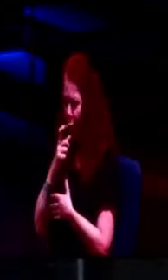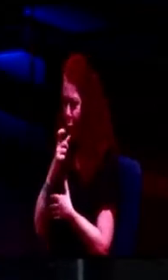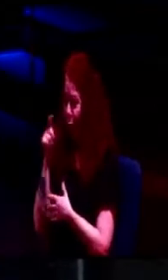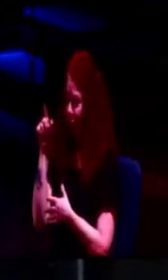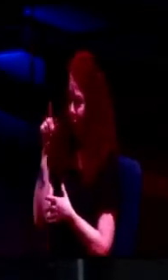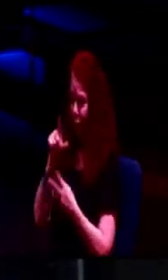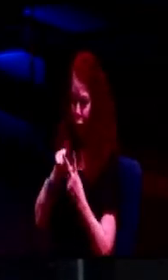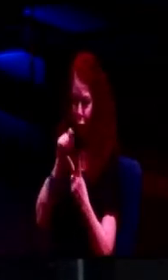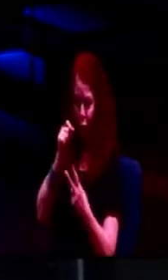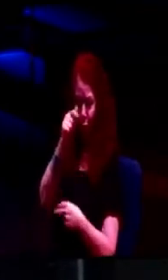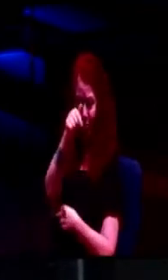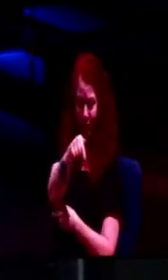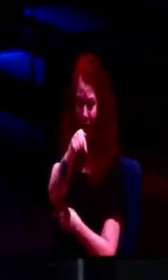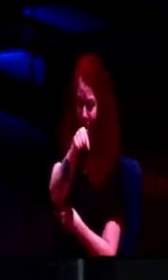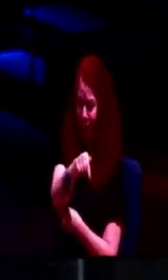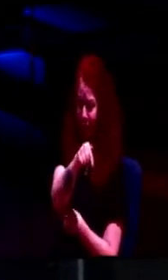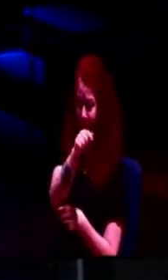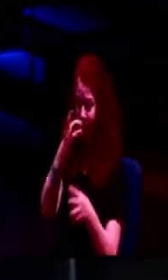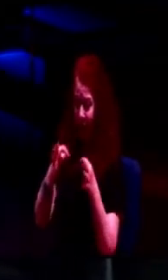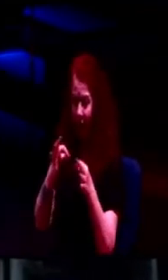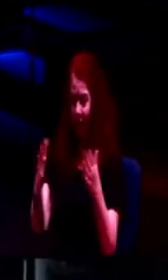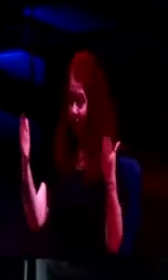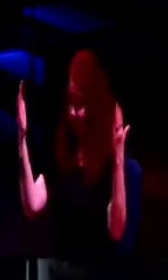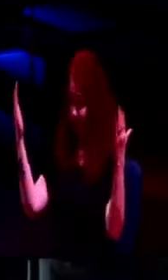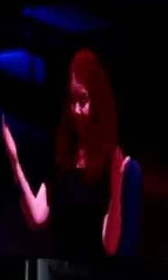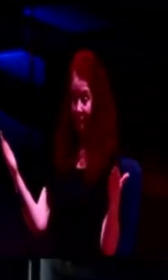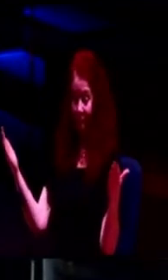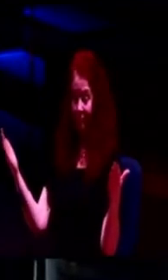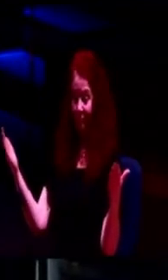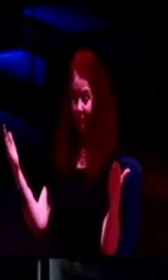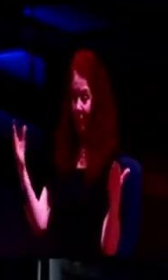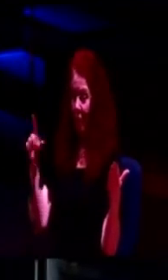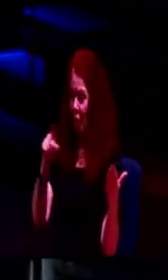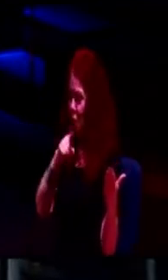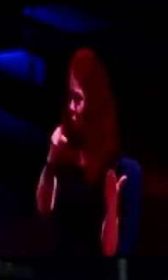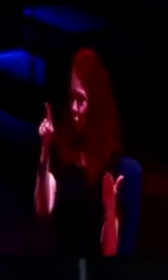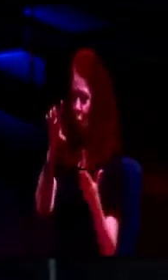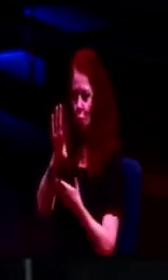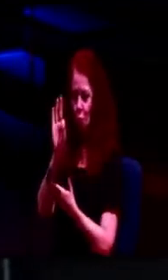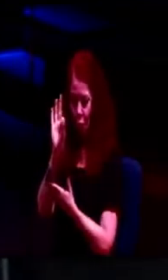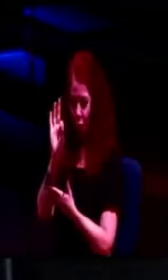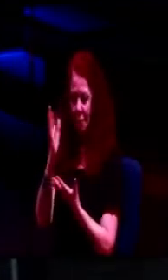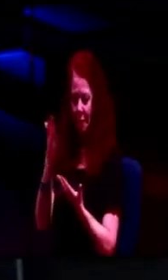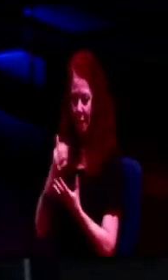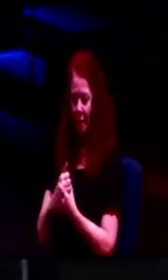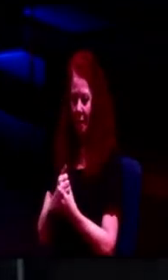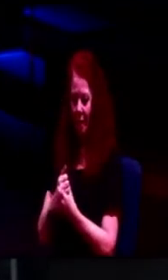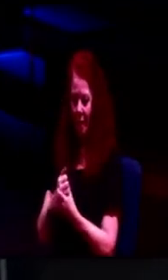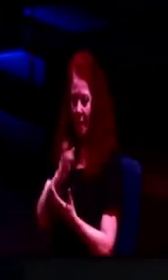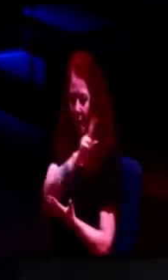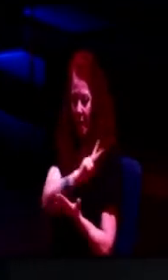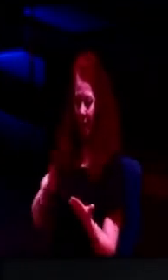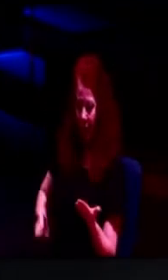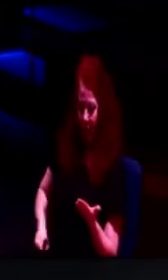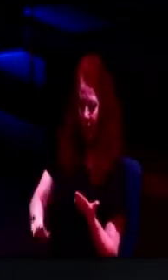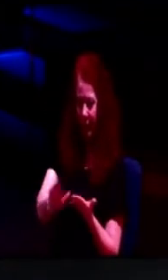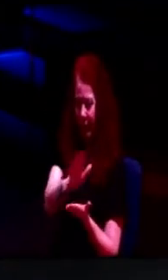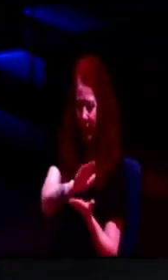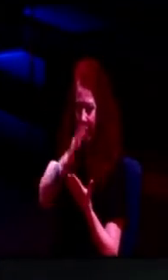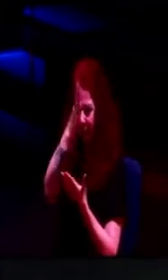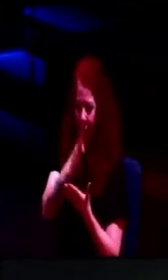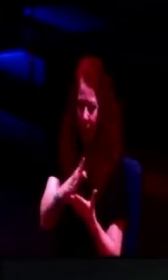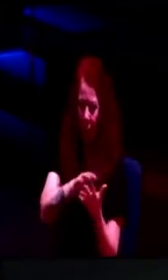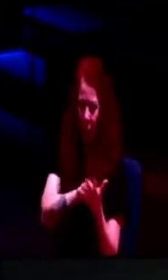that? Like if I put those two things up and said, okay, pick one. And I said, hey, do you want kingdom of God? It's weakness,